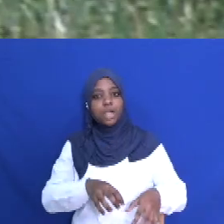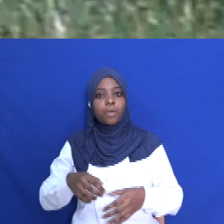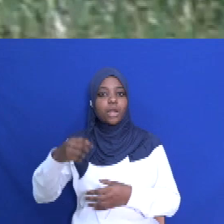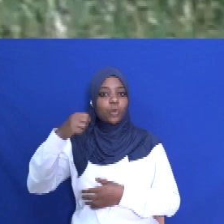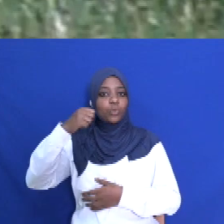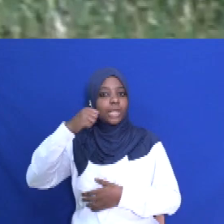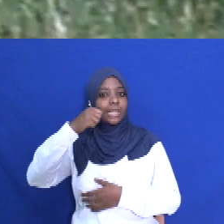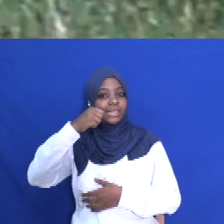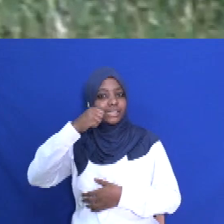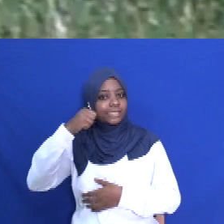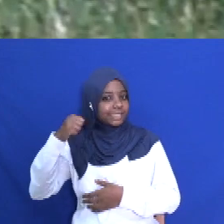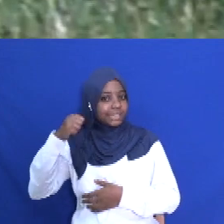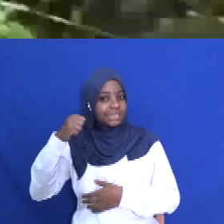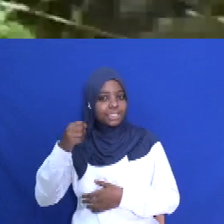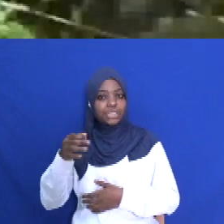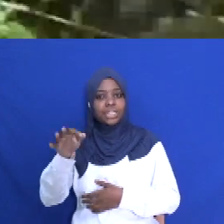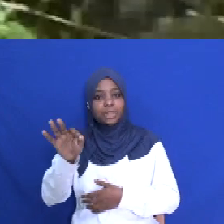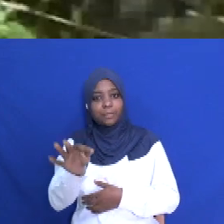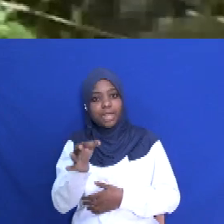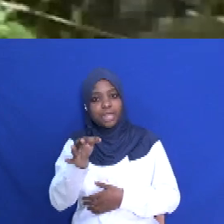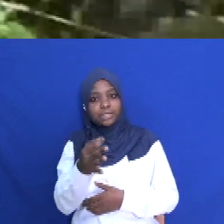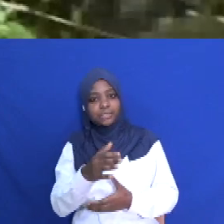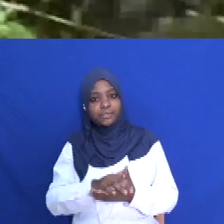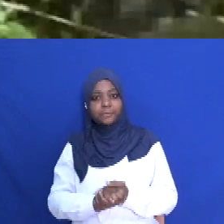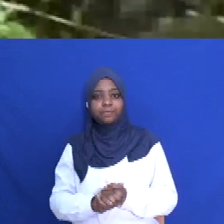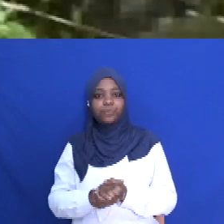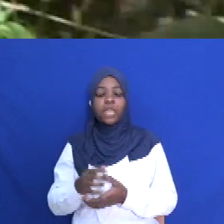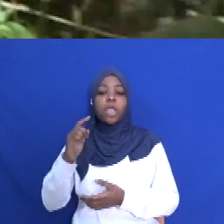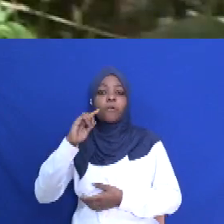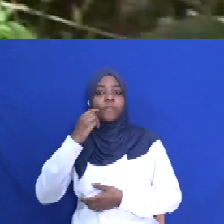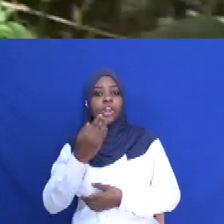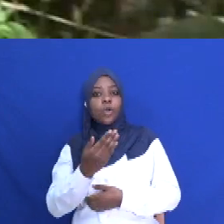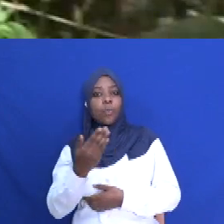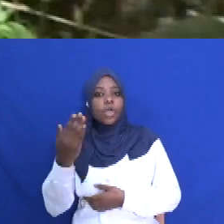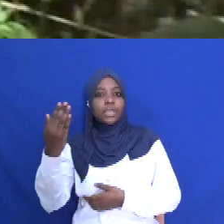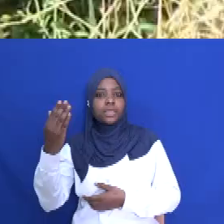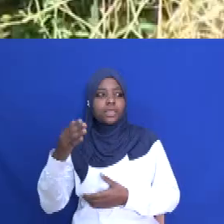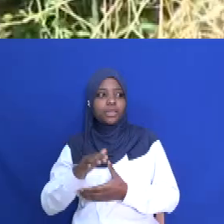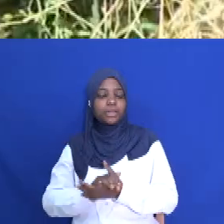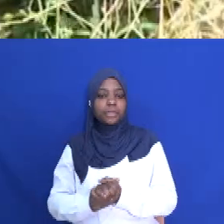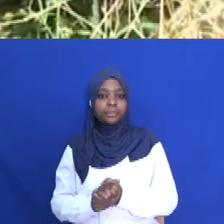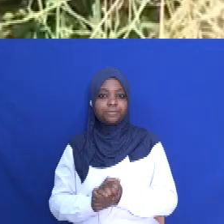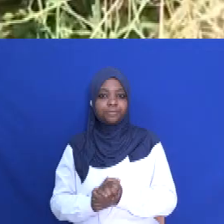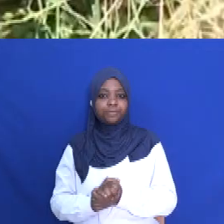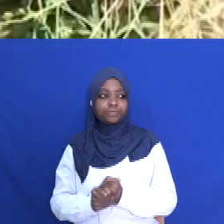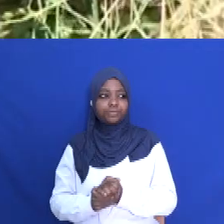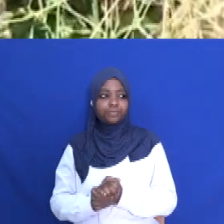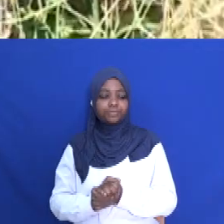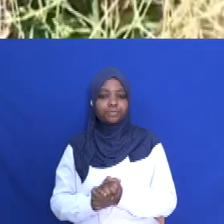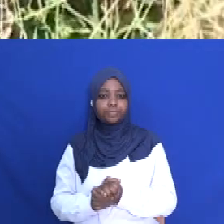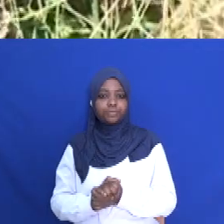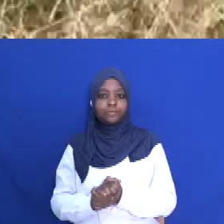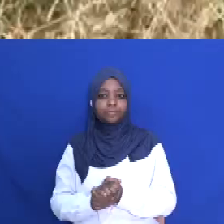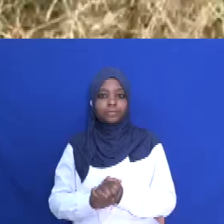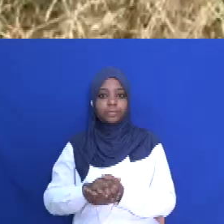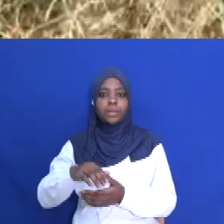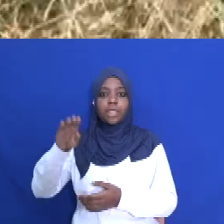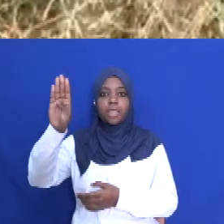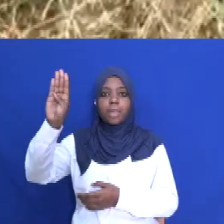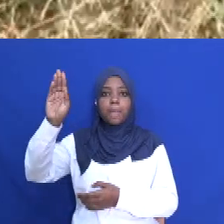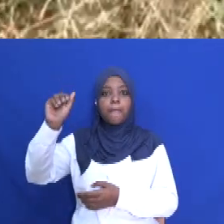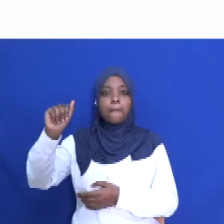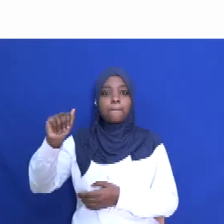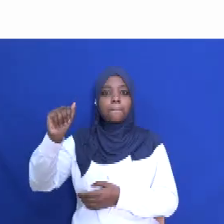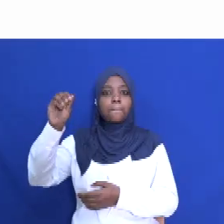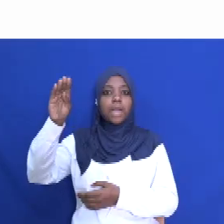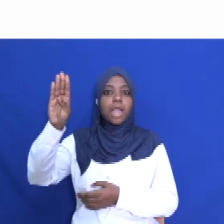example, baboon. Can you repeat after me? Baboon. We